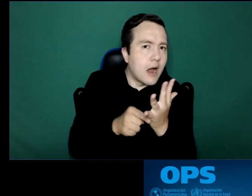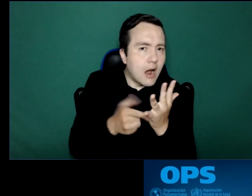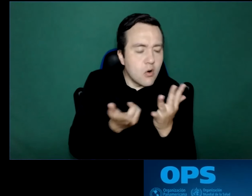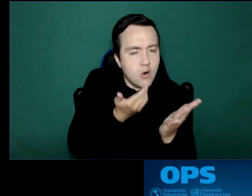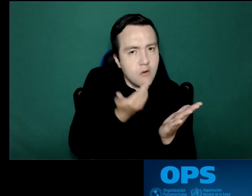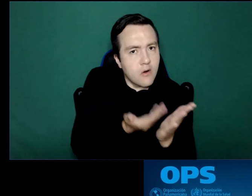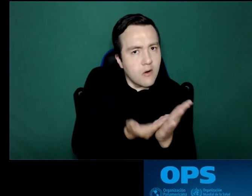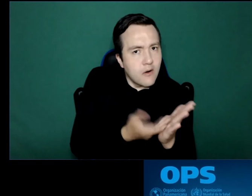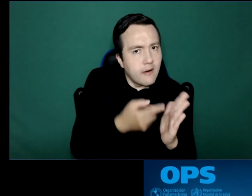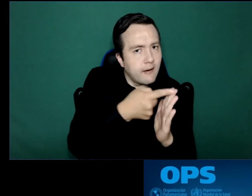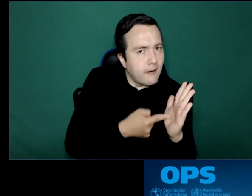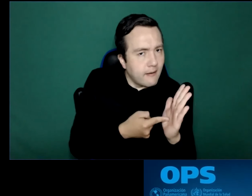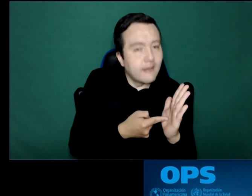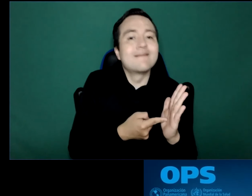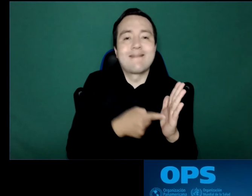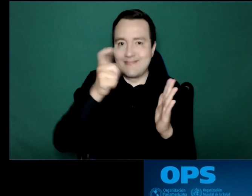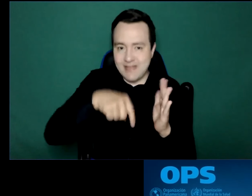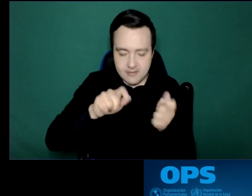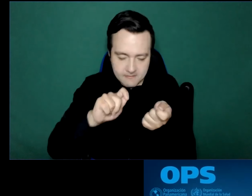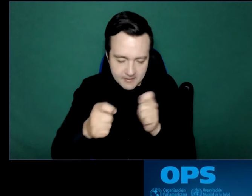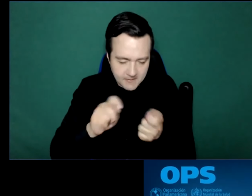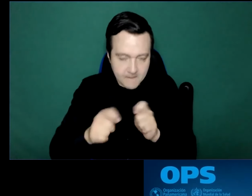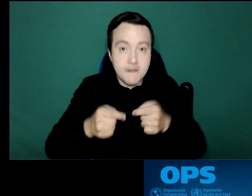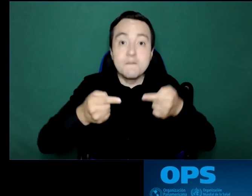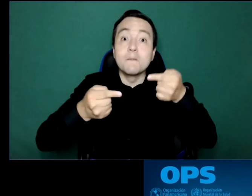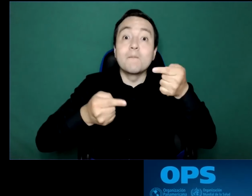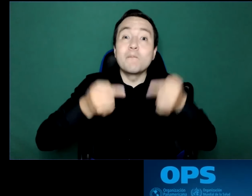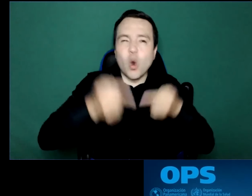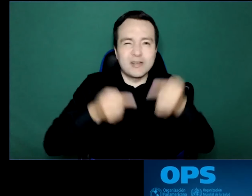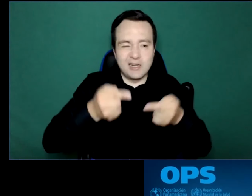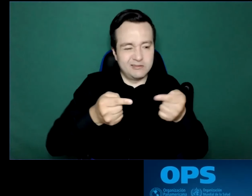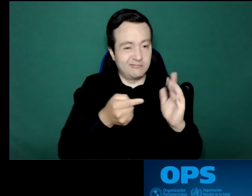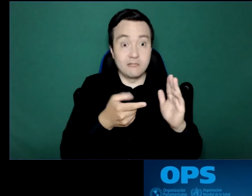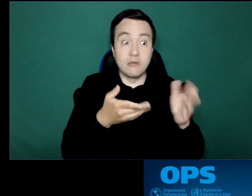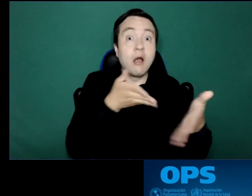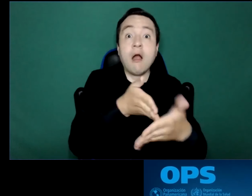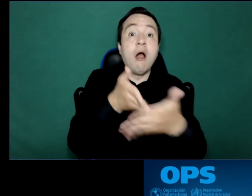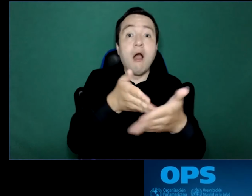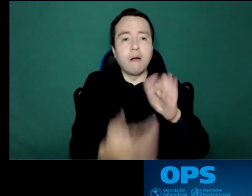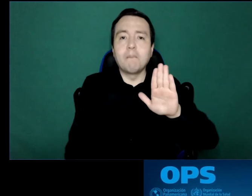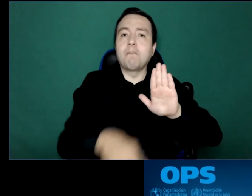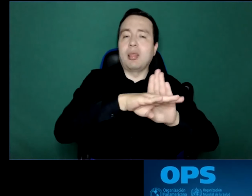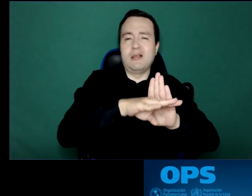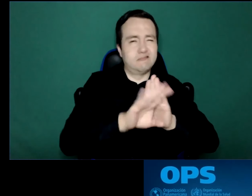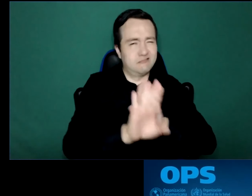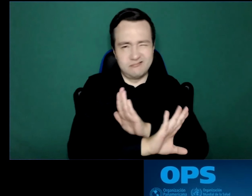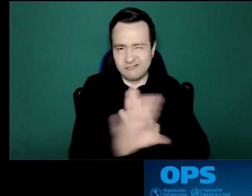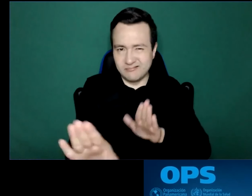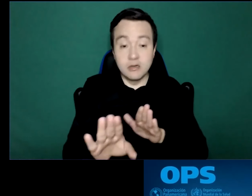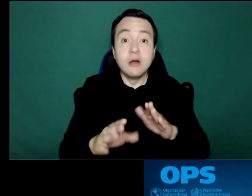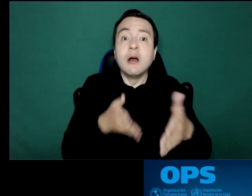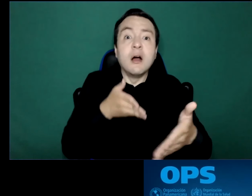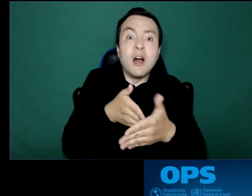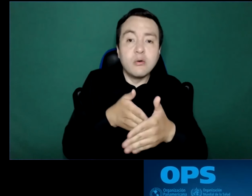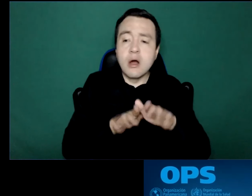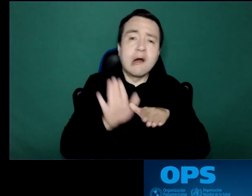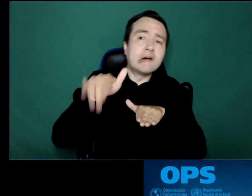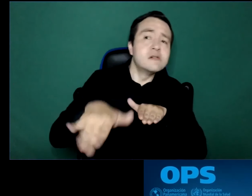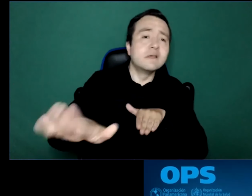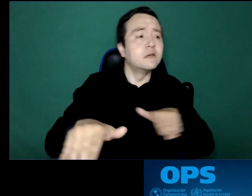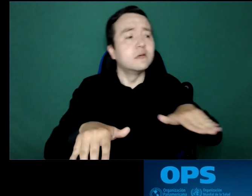these to implement policies to eliminate these barriers geographically,